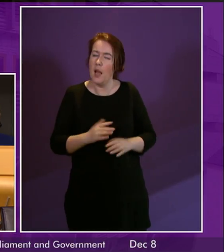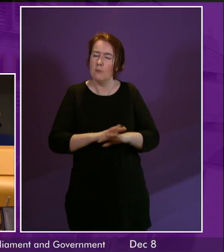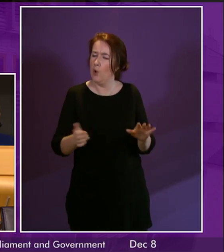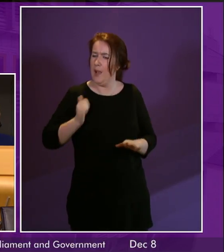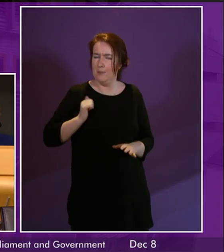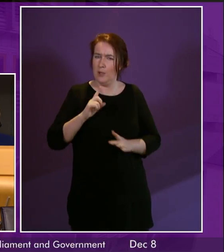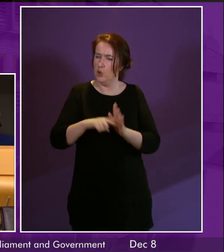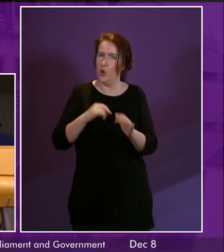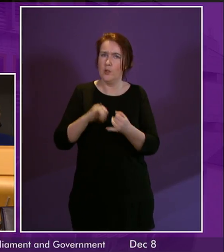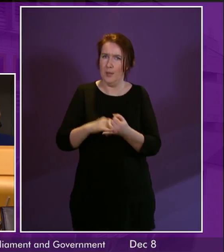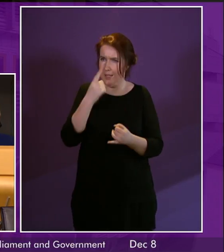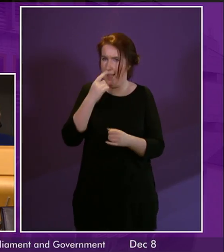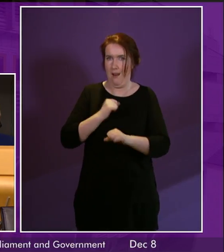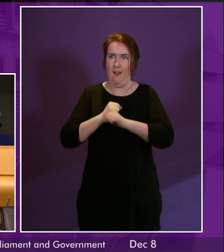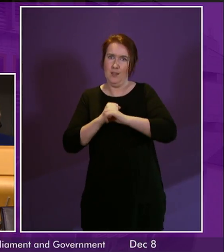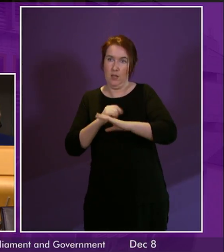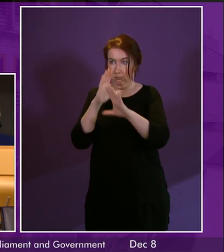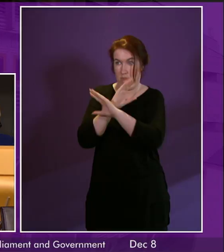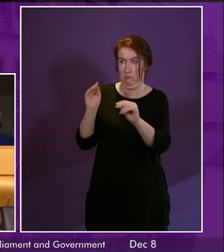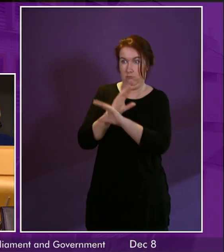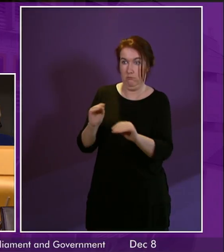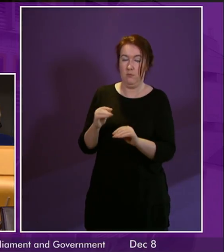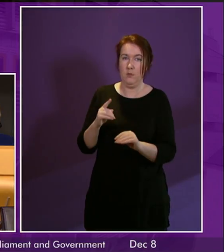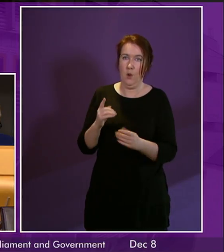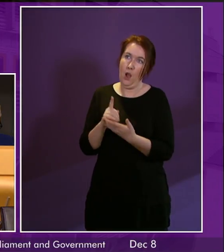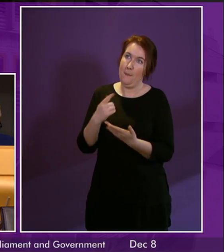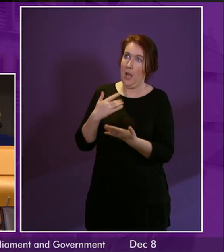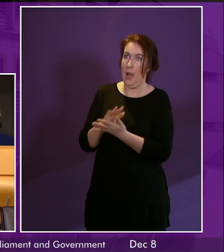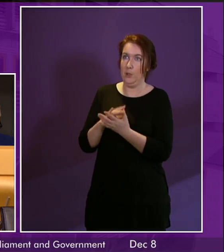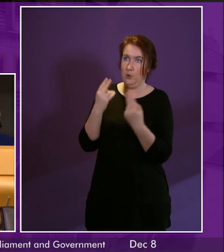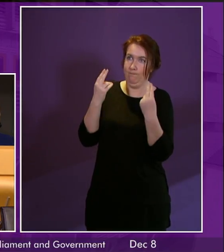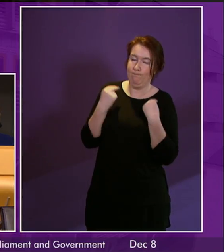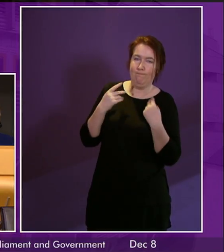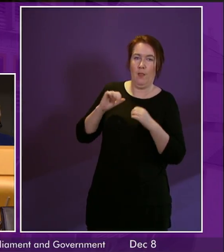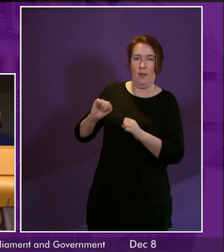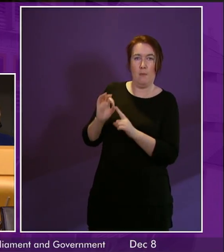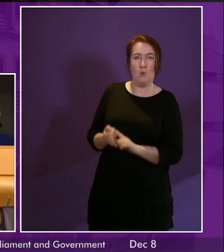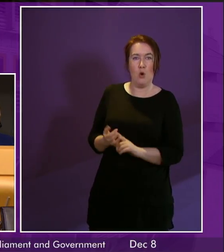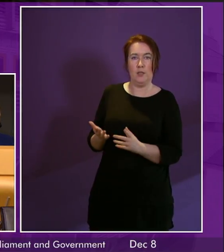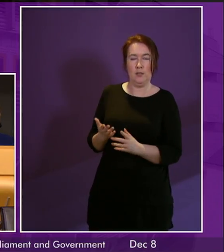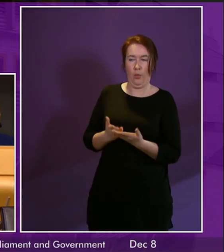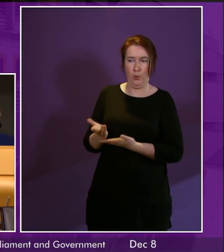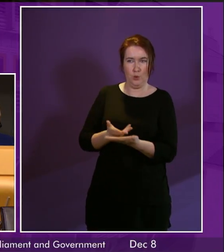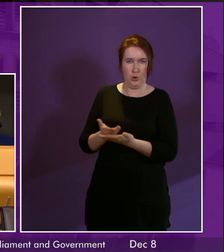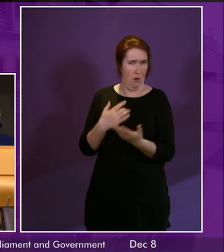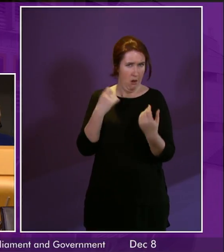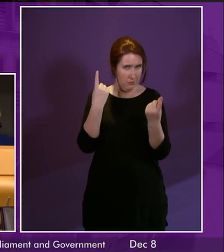I would not have expected John Swinney to be able to advertise ahead that he was willing to concede a particular point in the